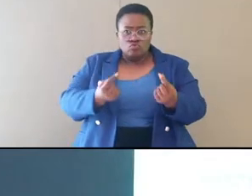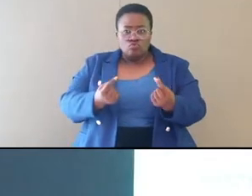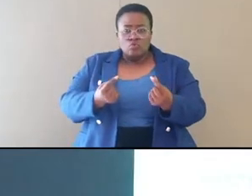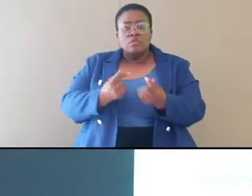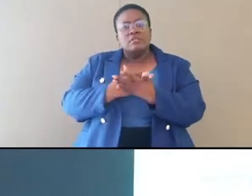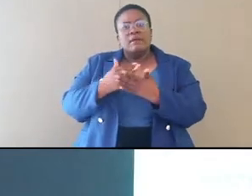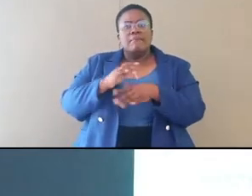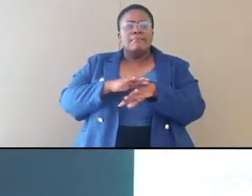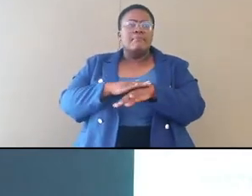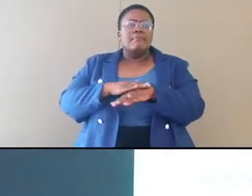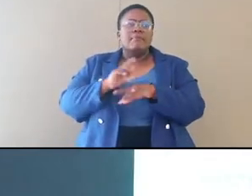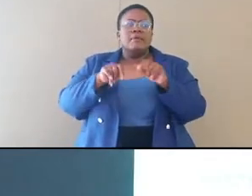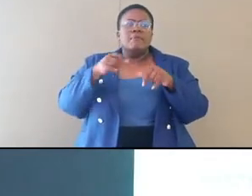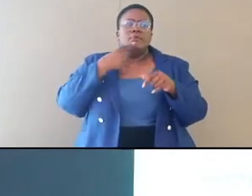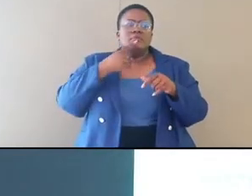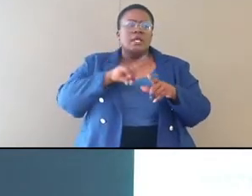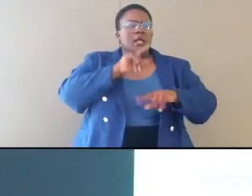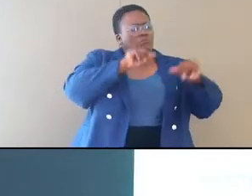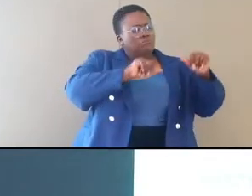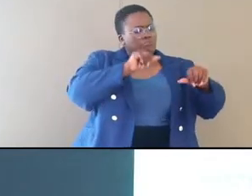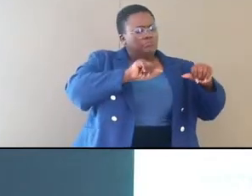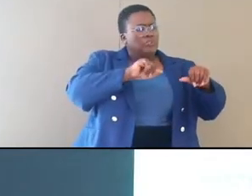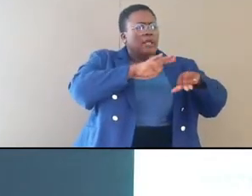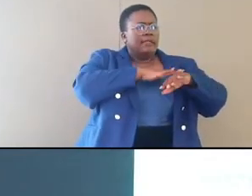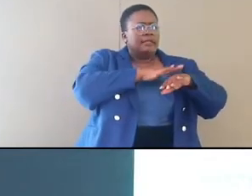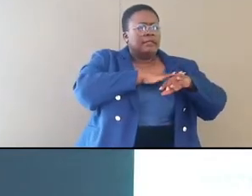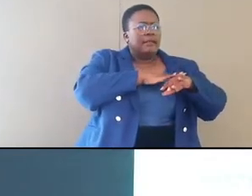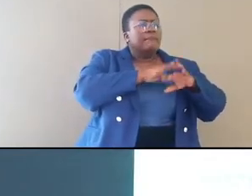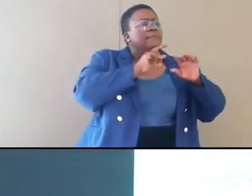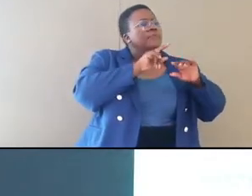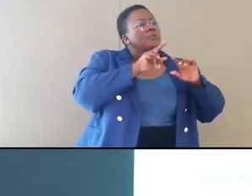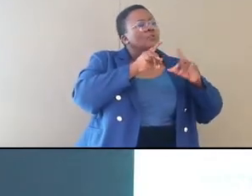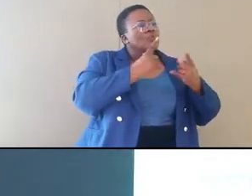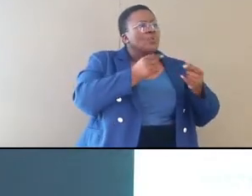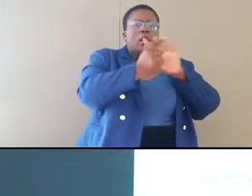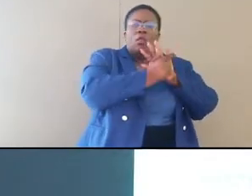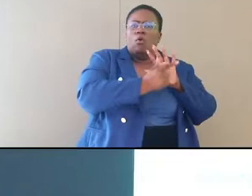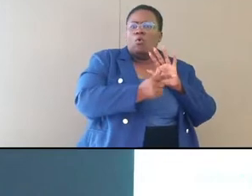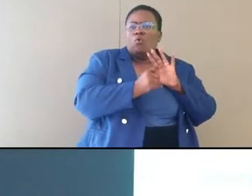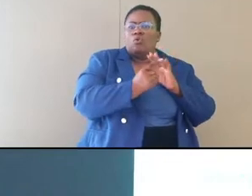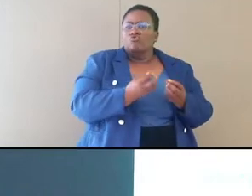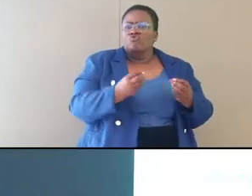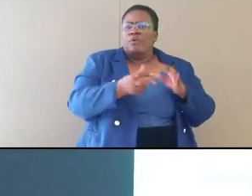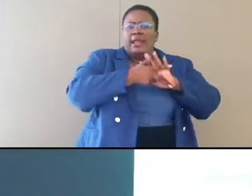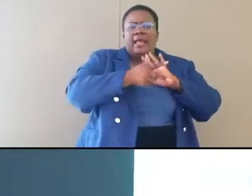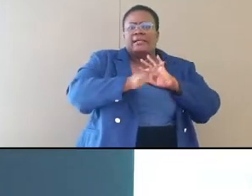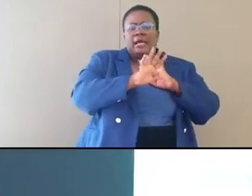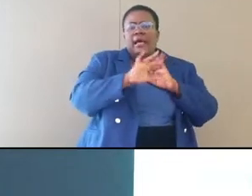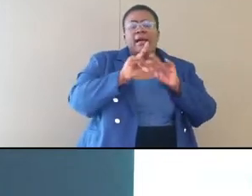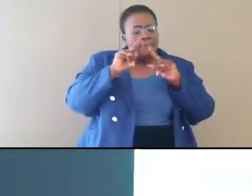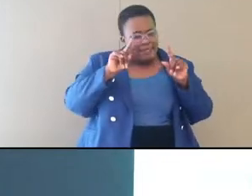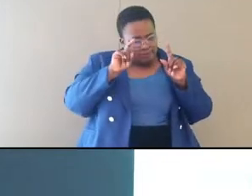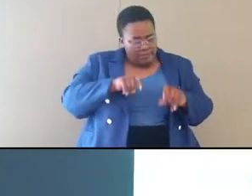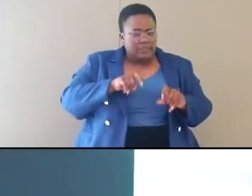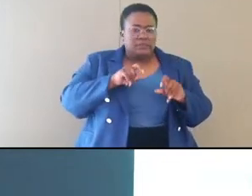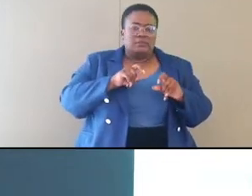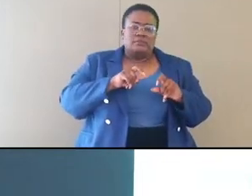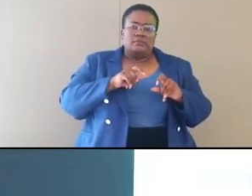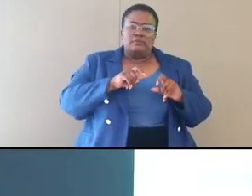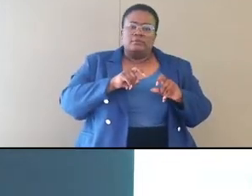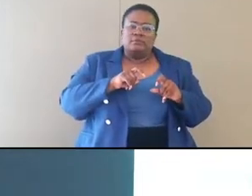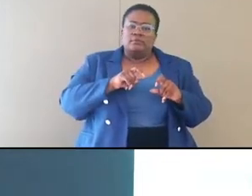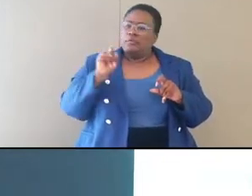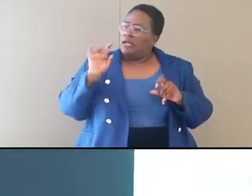child impact assessment when you're passing a law or policy about children, like the Children's Act. But in fact, we're supposed to be doing child impact assessments for all our